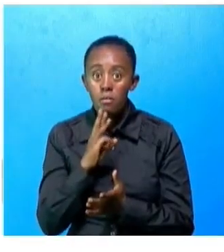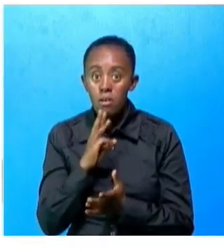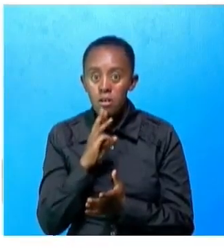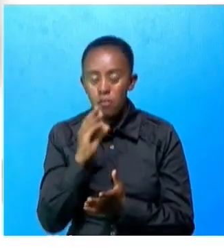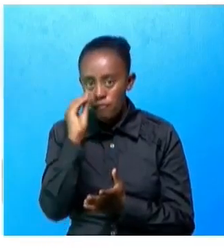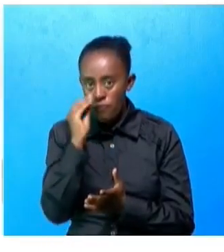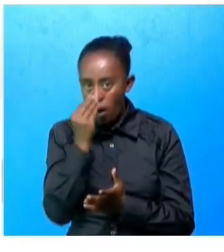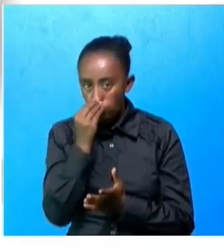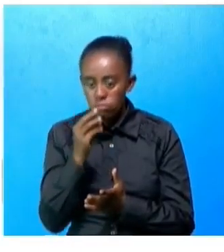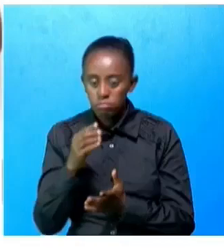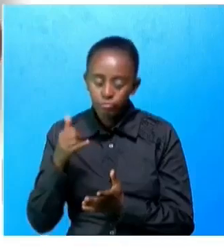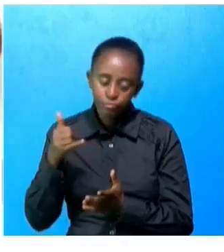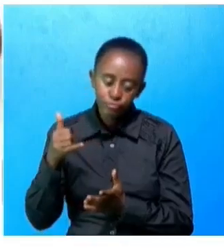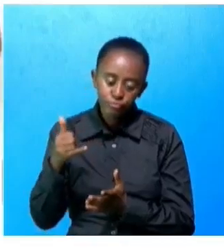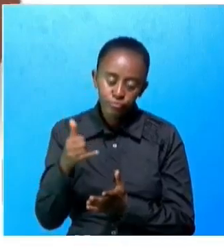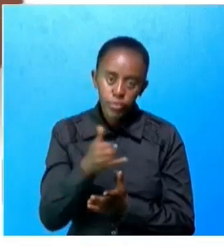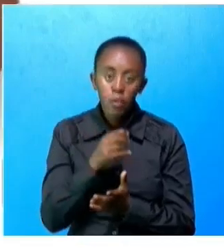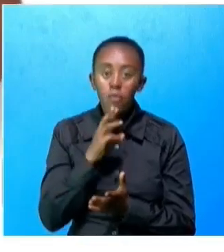flowers,